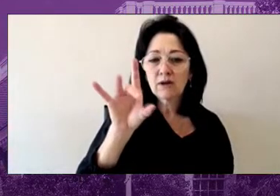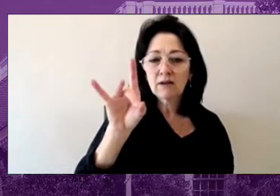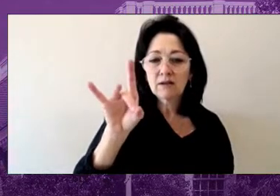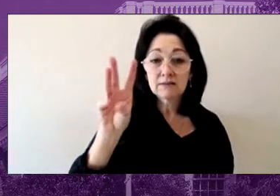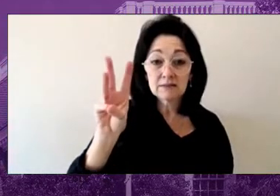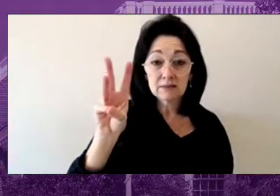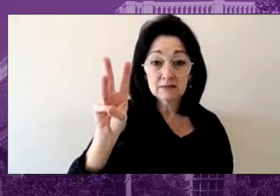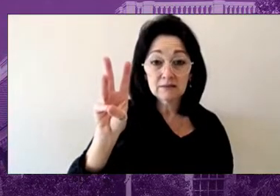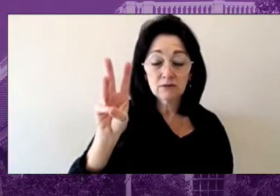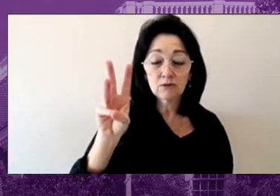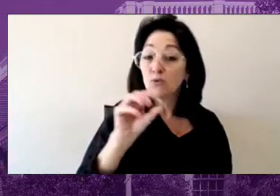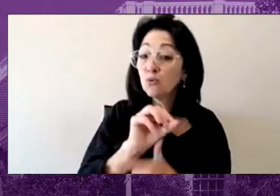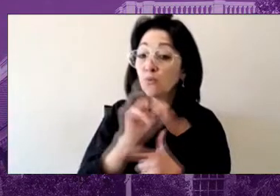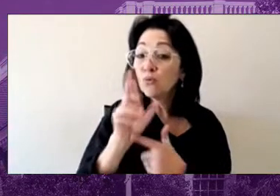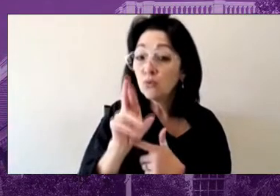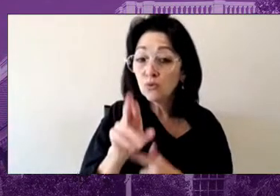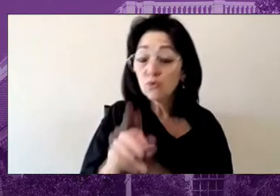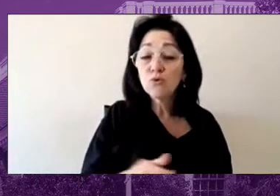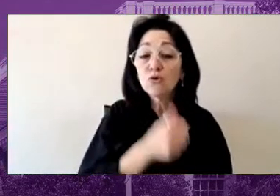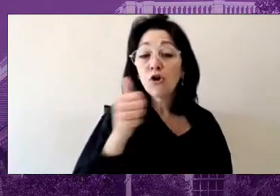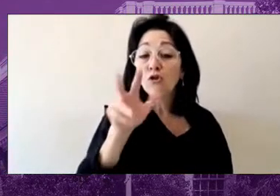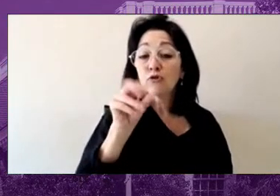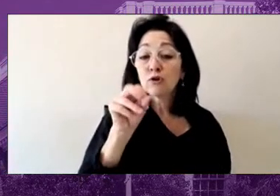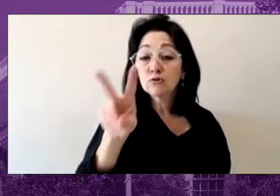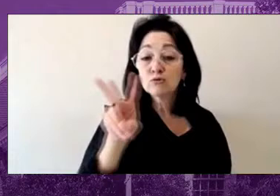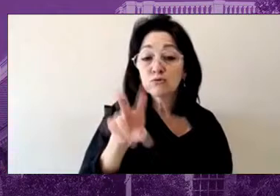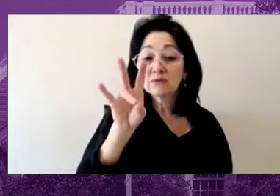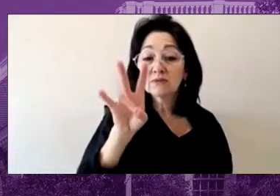302-678-3886, or